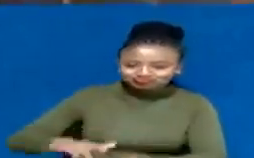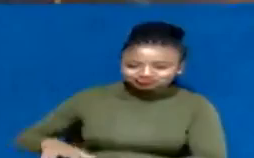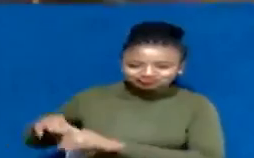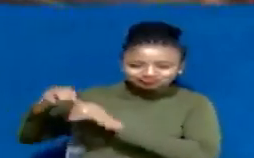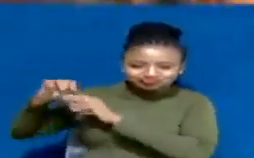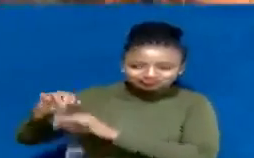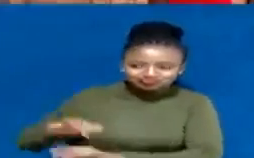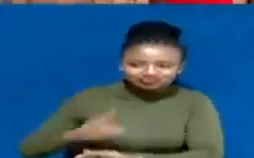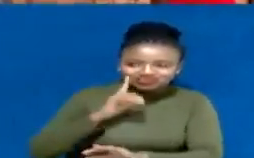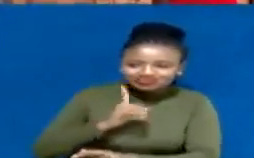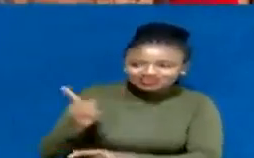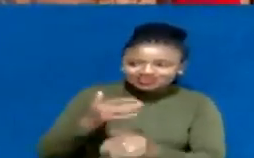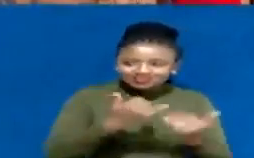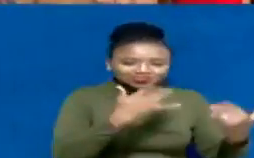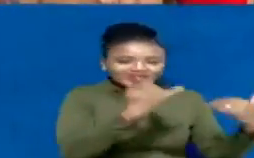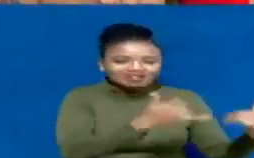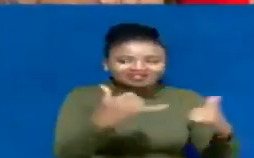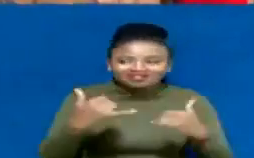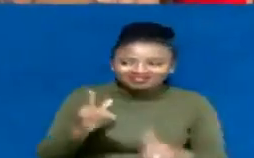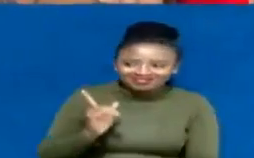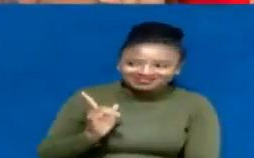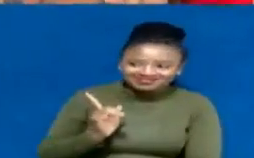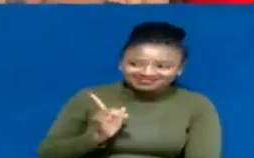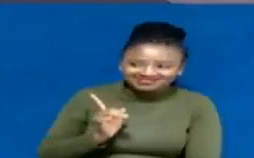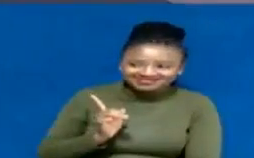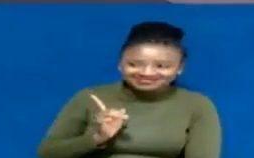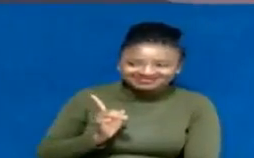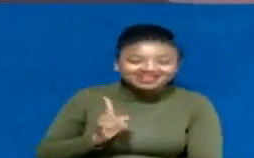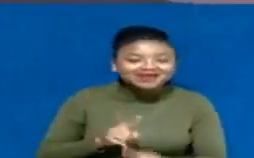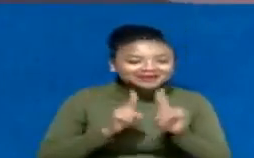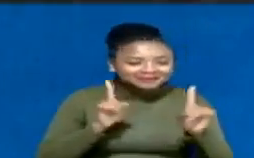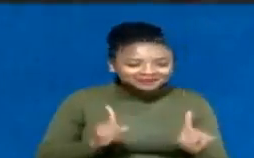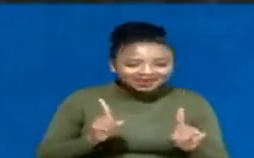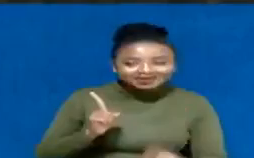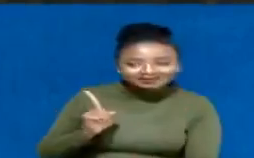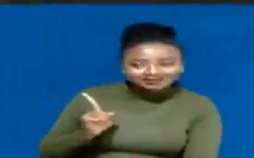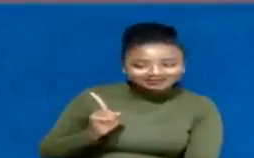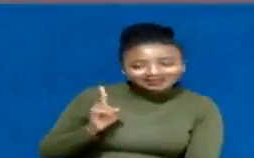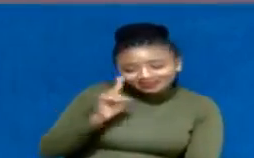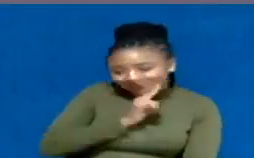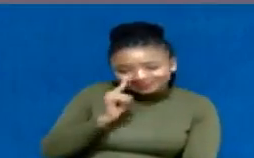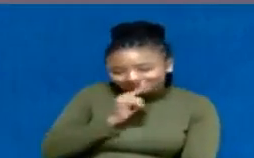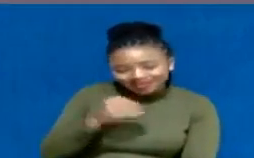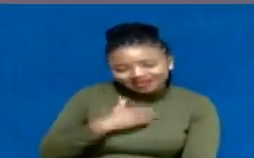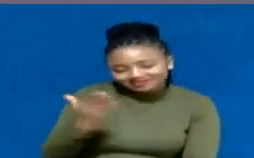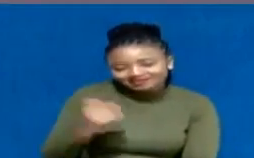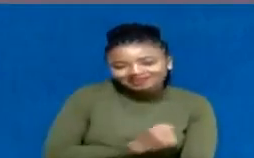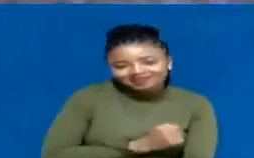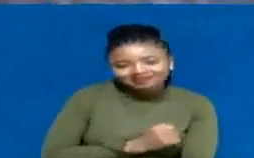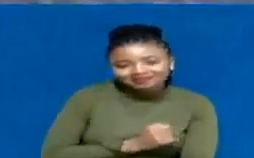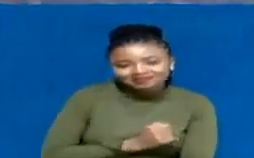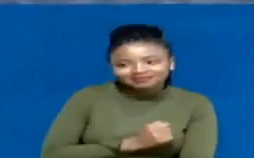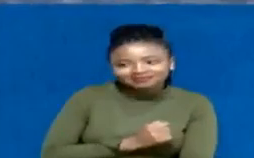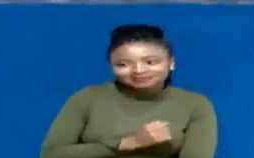the playful chatter of children who live here. But the beauty here belies the silent danger that lurks in the